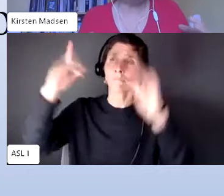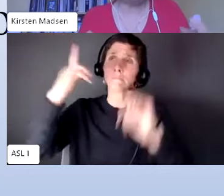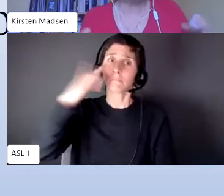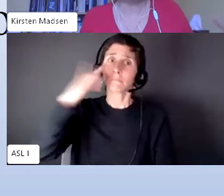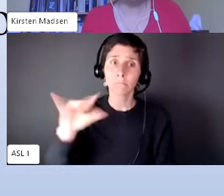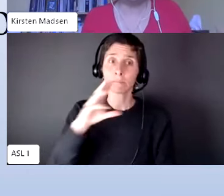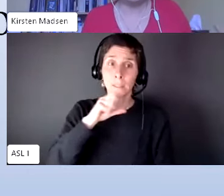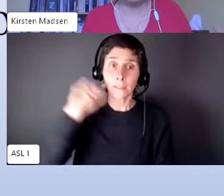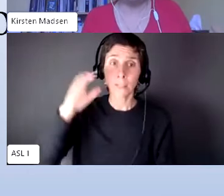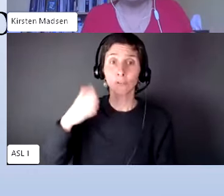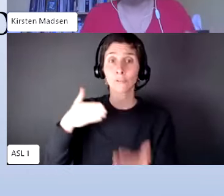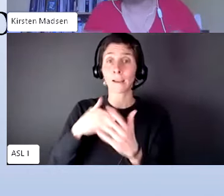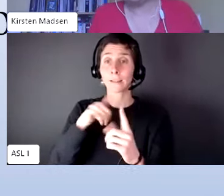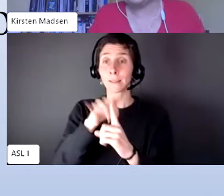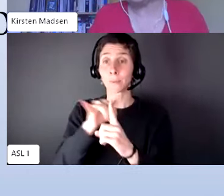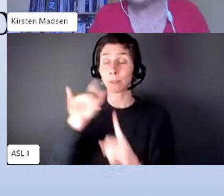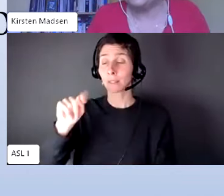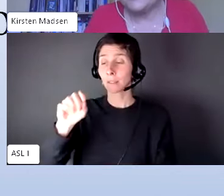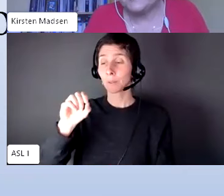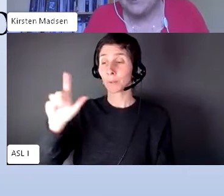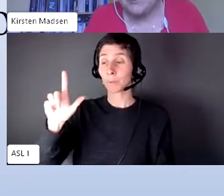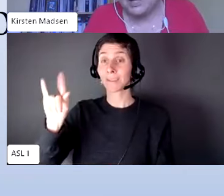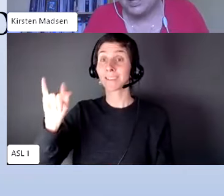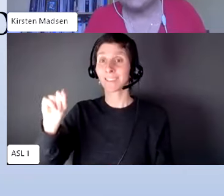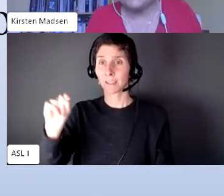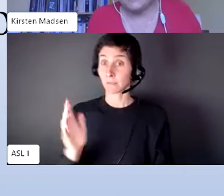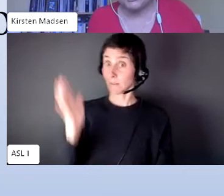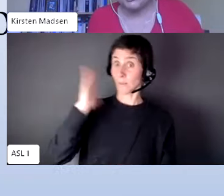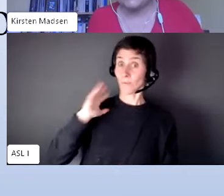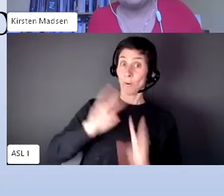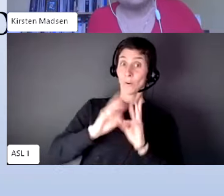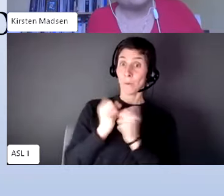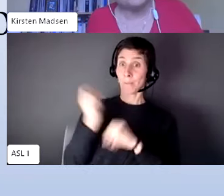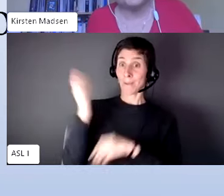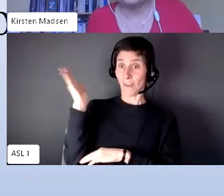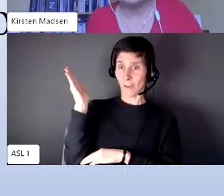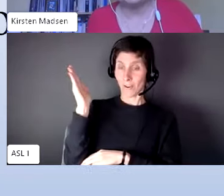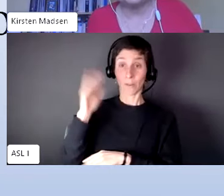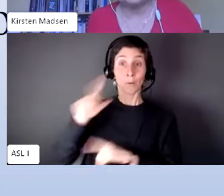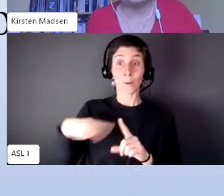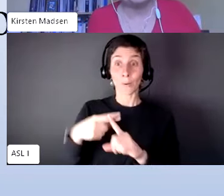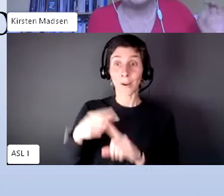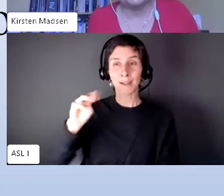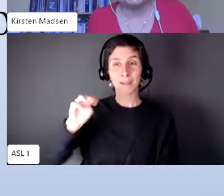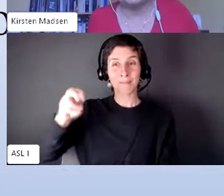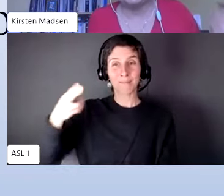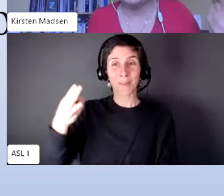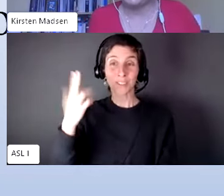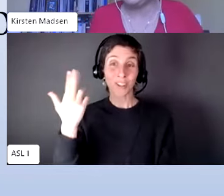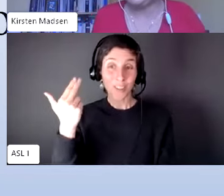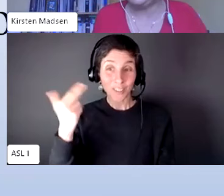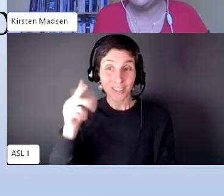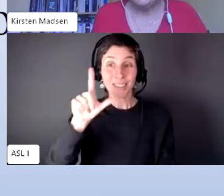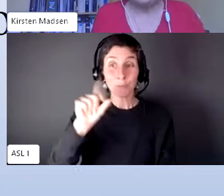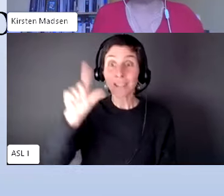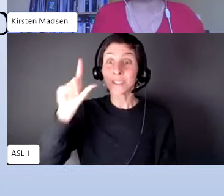Anti-bullying Toolkit. Now, the last time we did the webinar was actually March 13th,